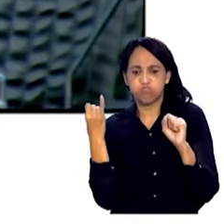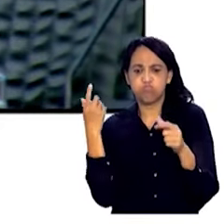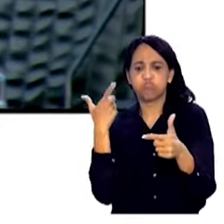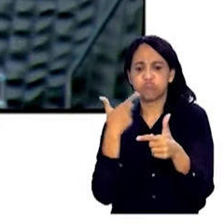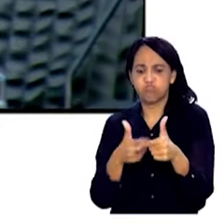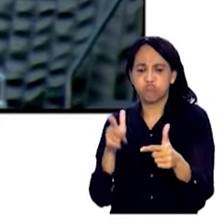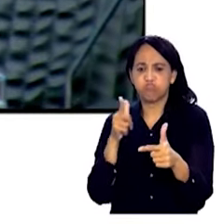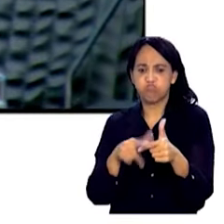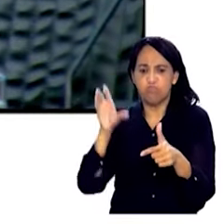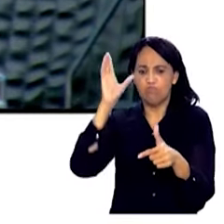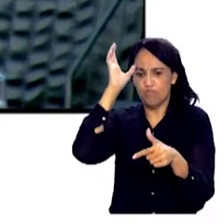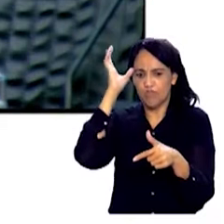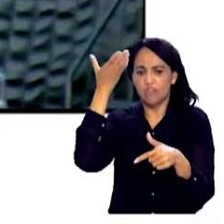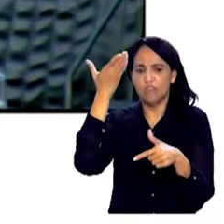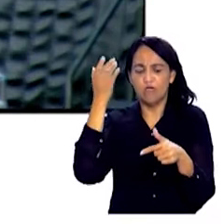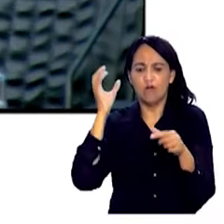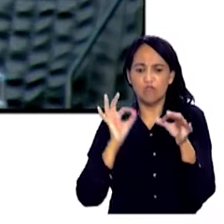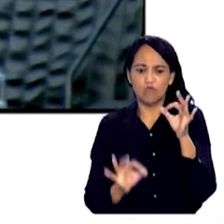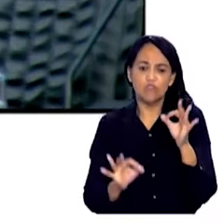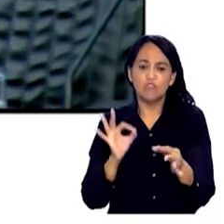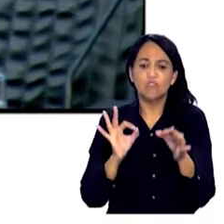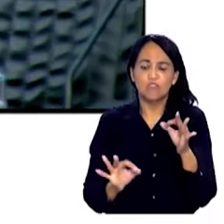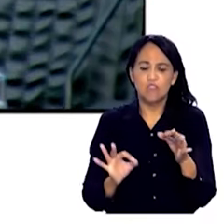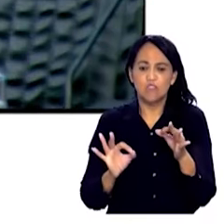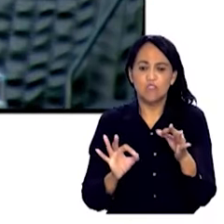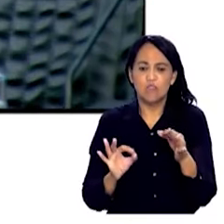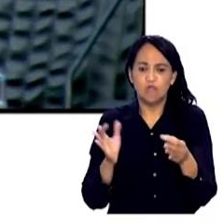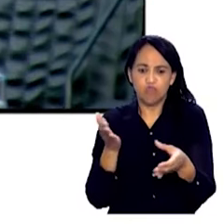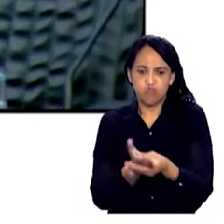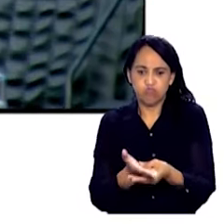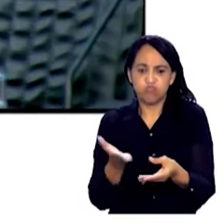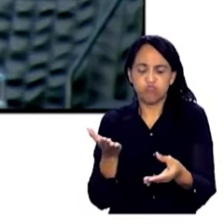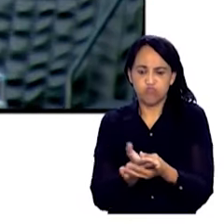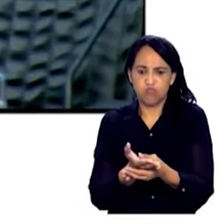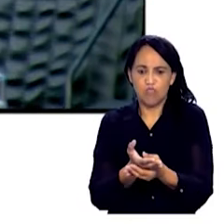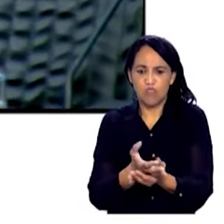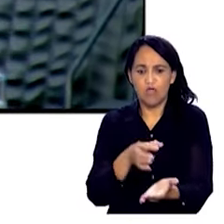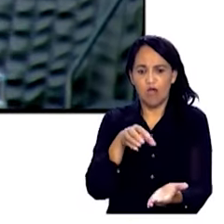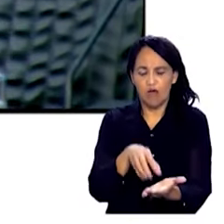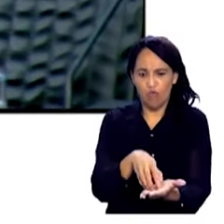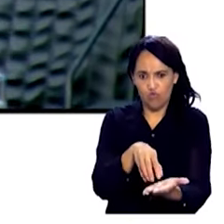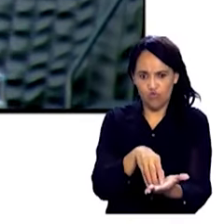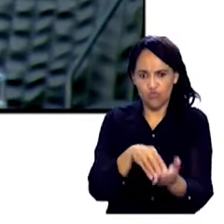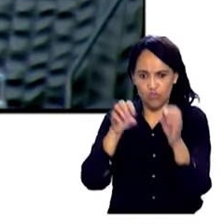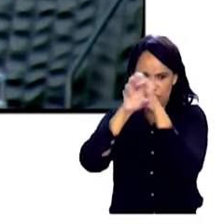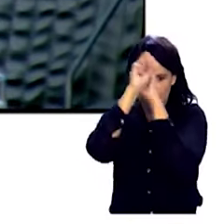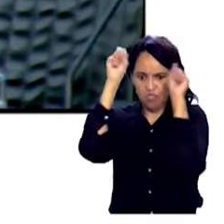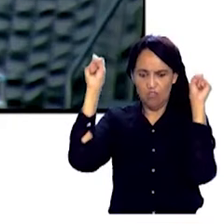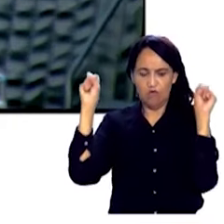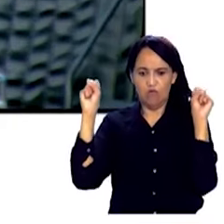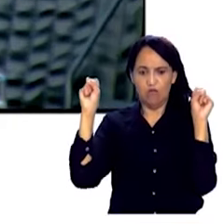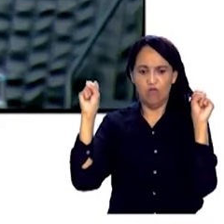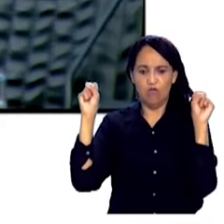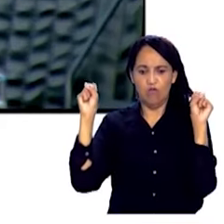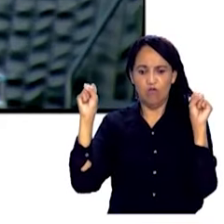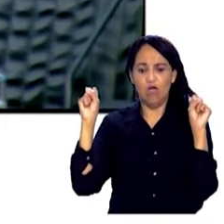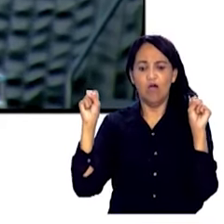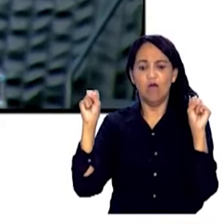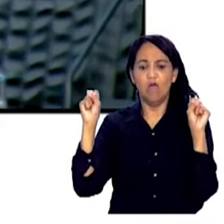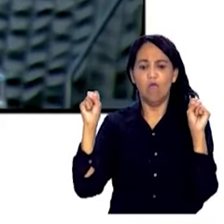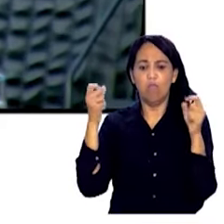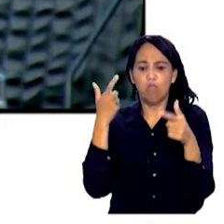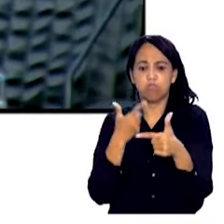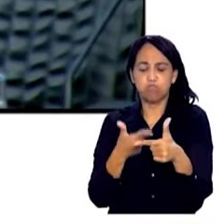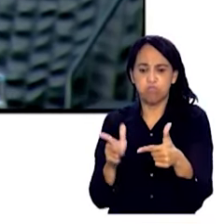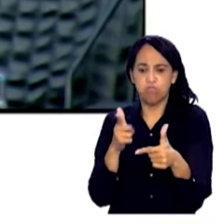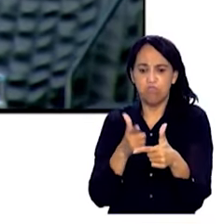sueme cour with the confines of a case to declare when an Ordinary Law